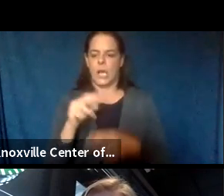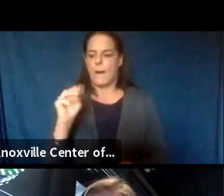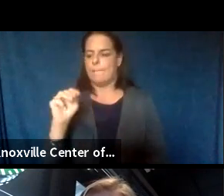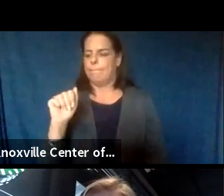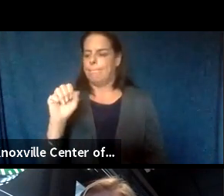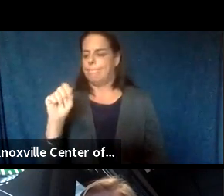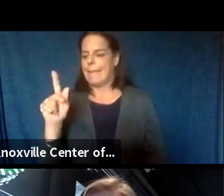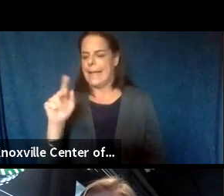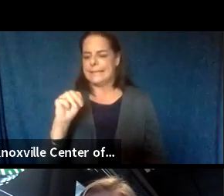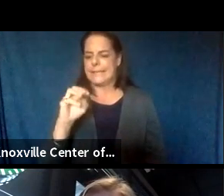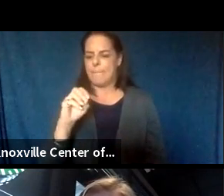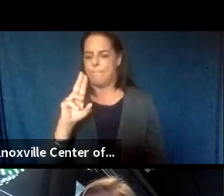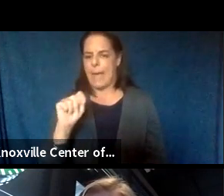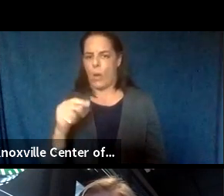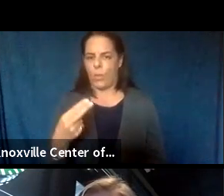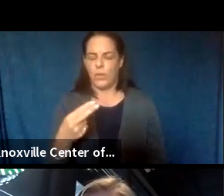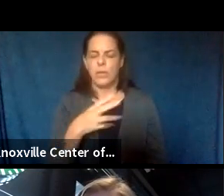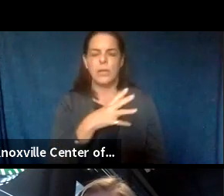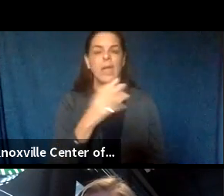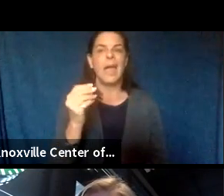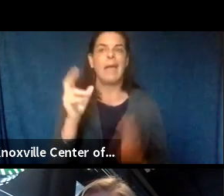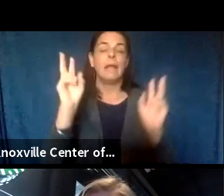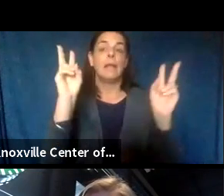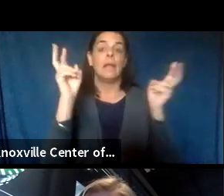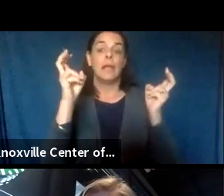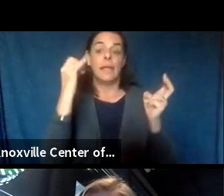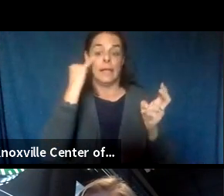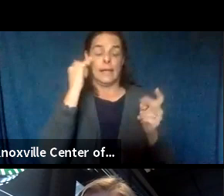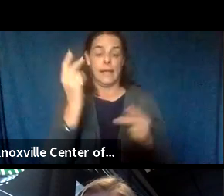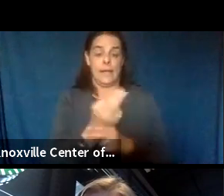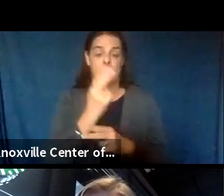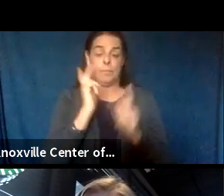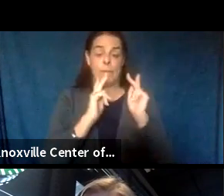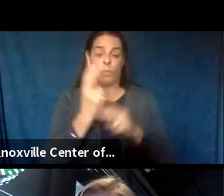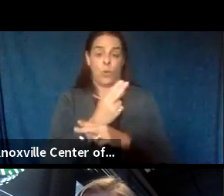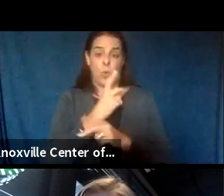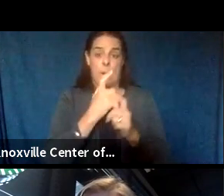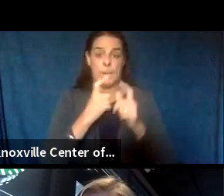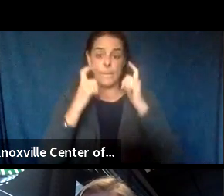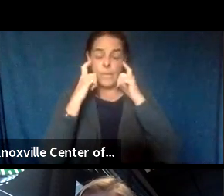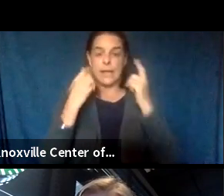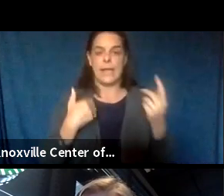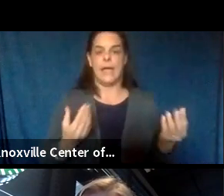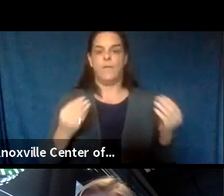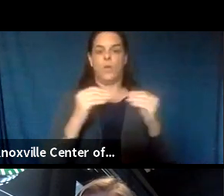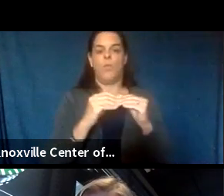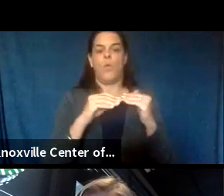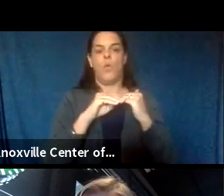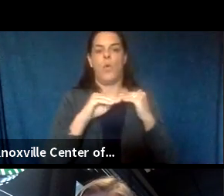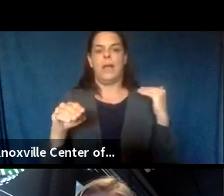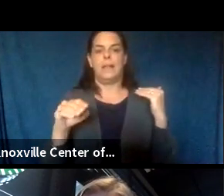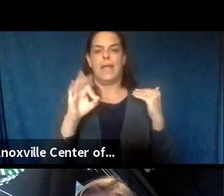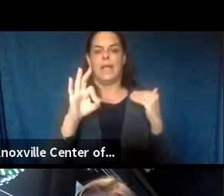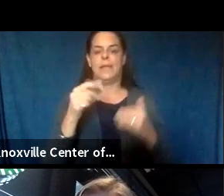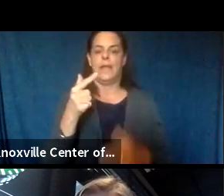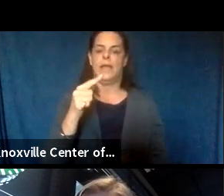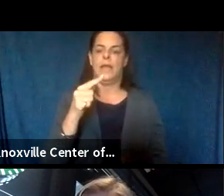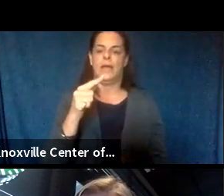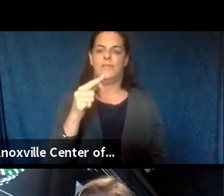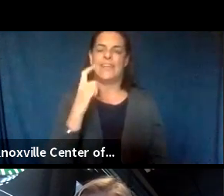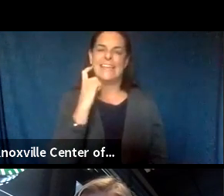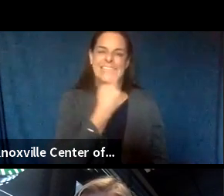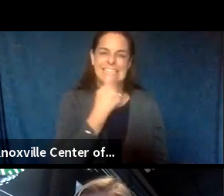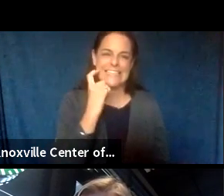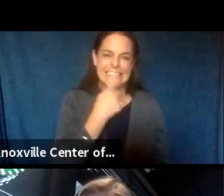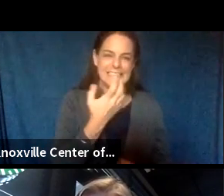mouth. And supposedly, if people wear masks, they end up with a higher level of either gingivitis, periodontal disease,